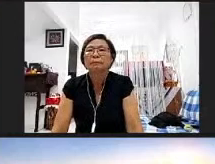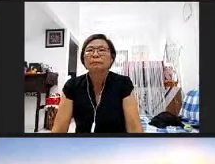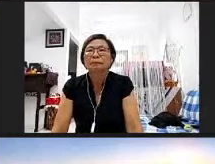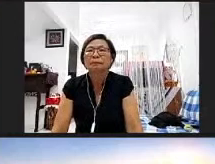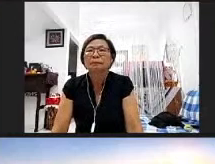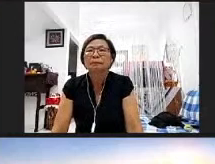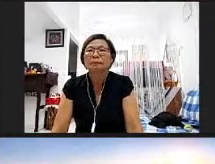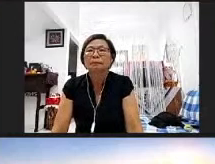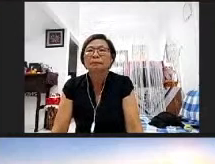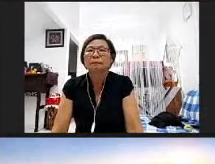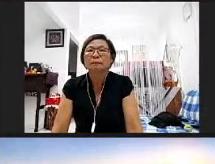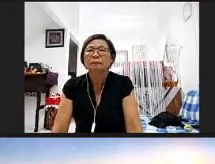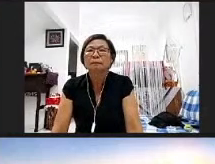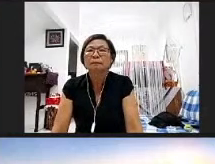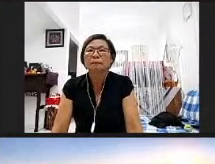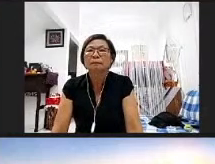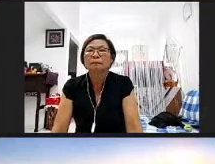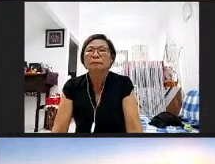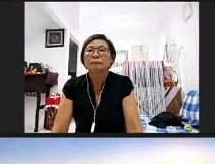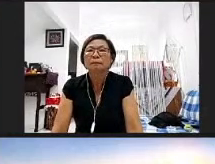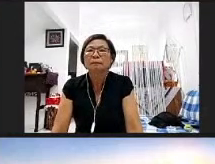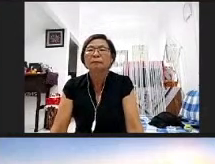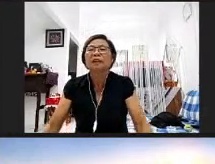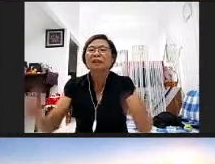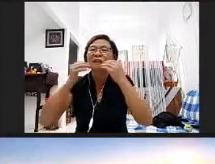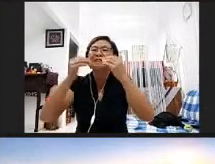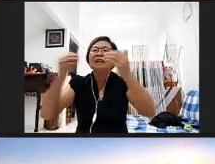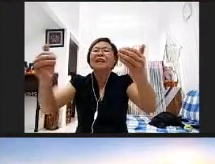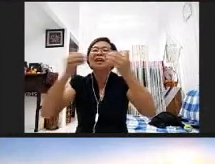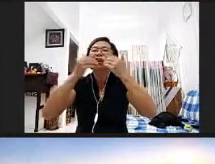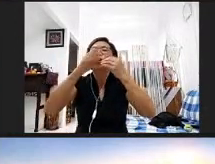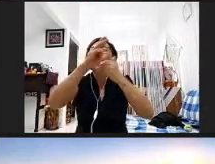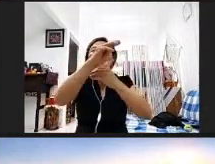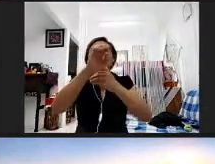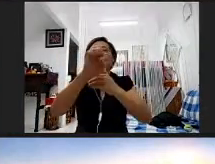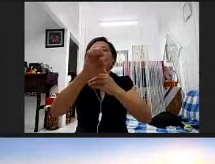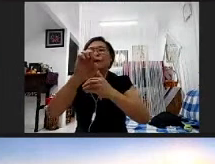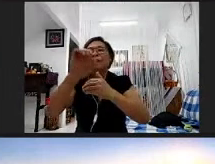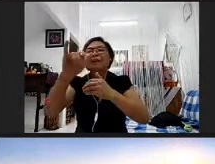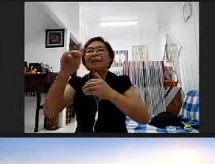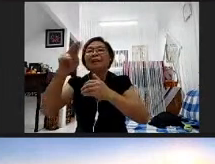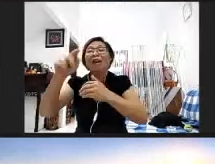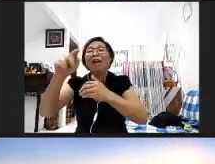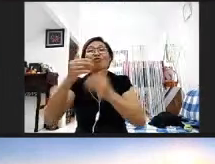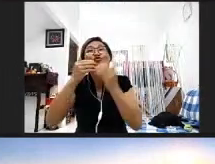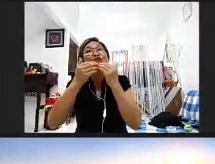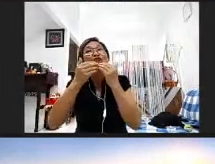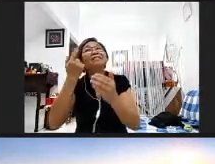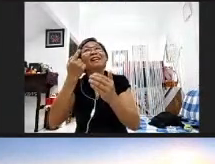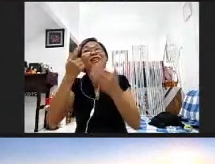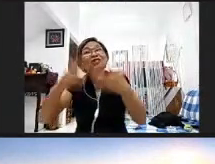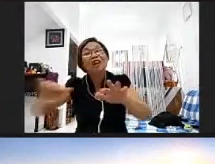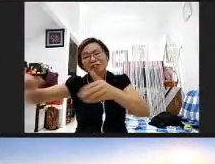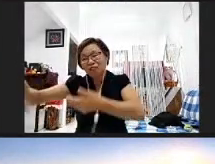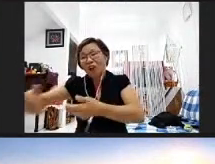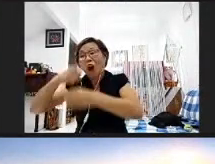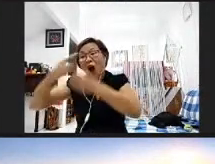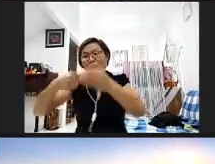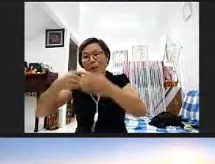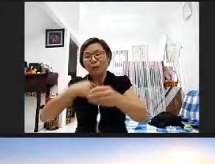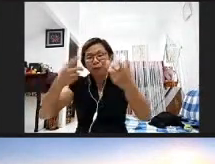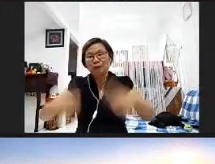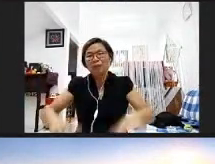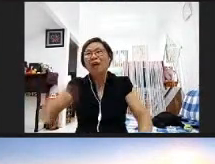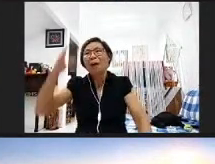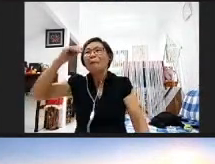Thank you very much, Mien, for the nice introduction earlier. very good evening to all brothers and